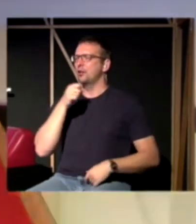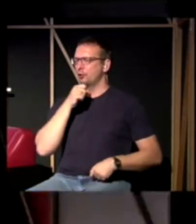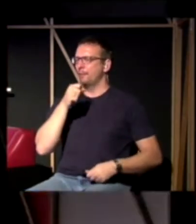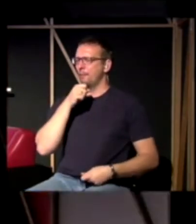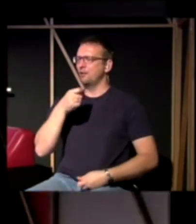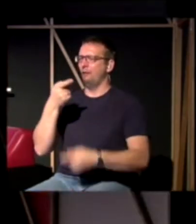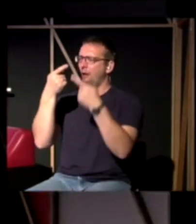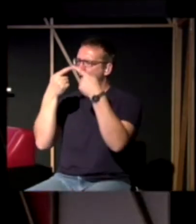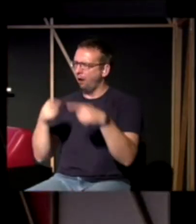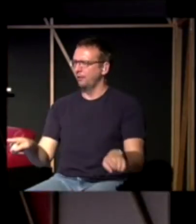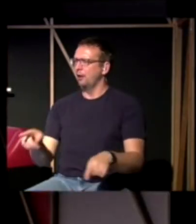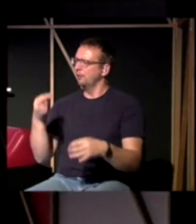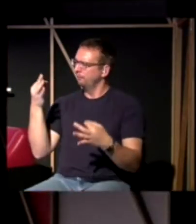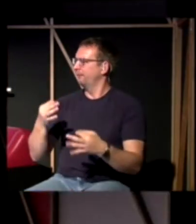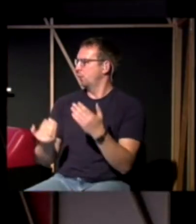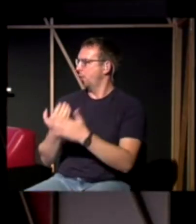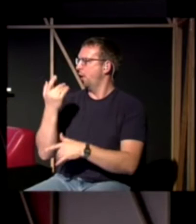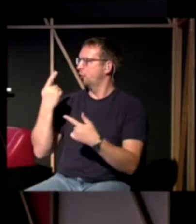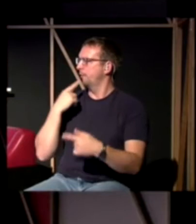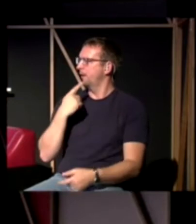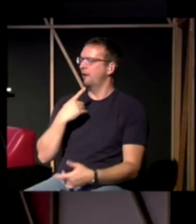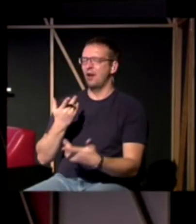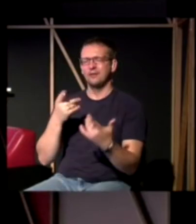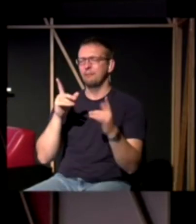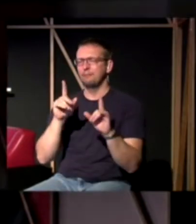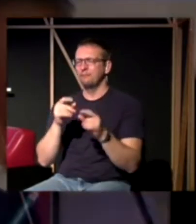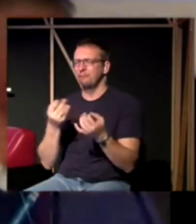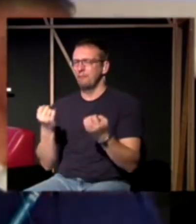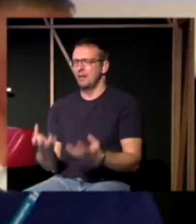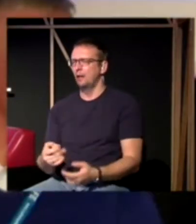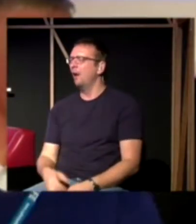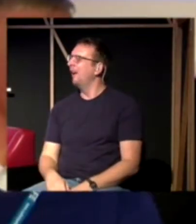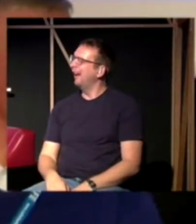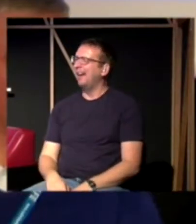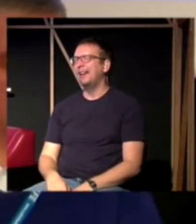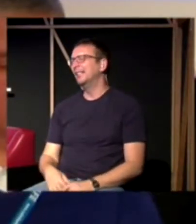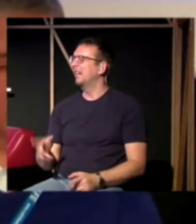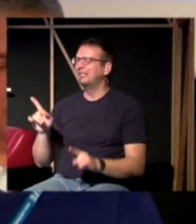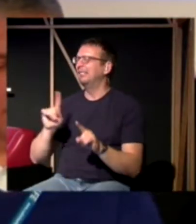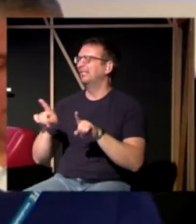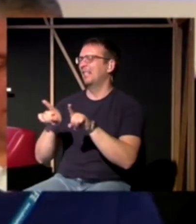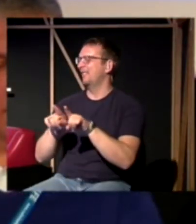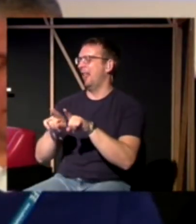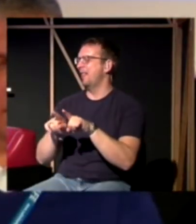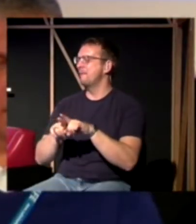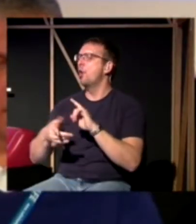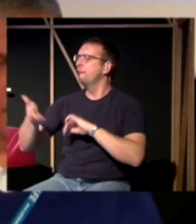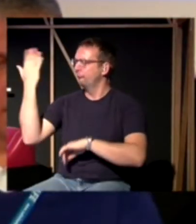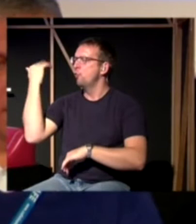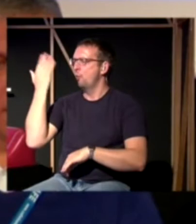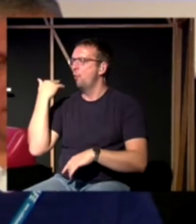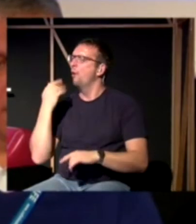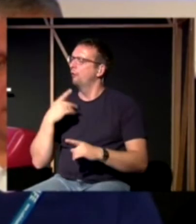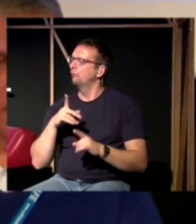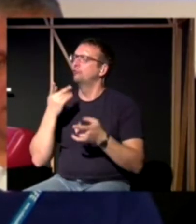I was really disappointed by the experience. I didn't have the same impression of being included. I couldn't follow the game. I did get quite a